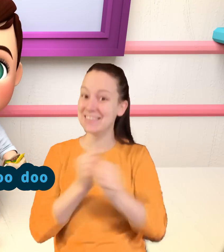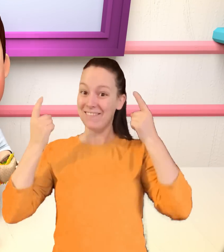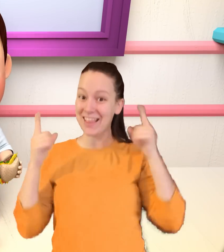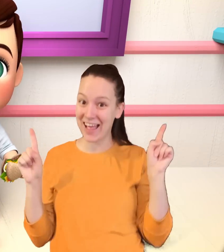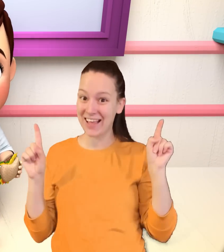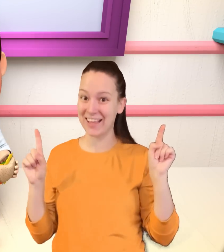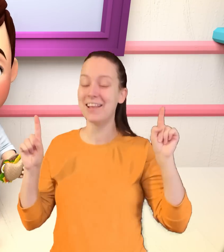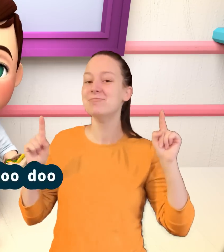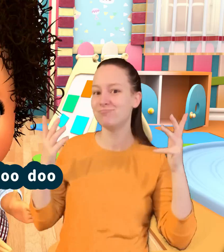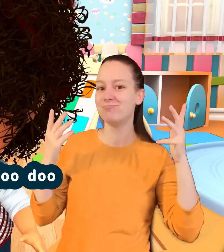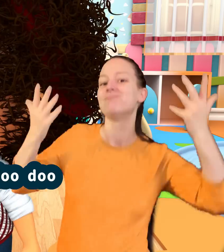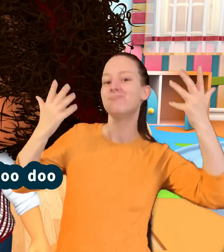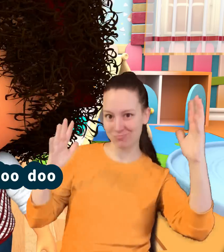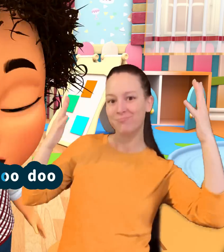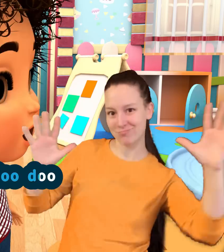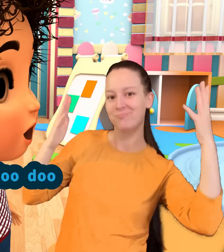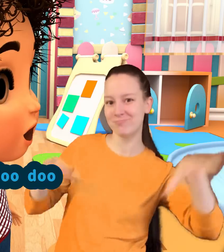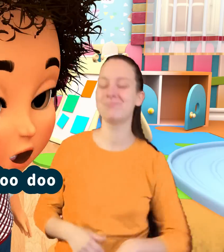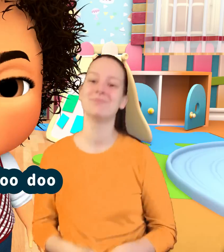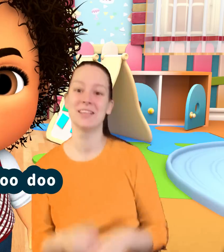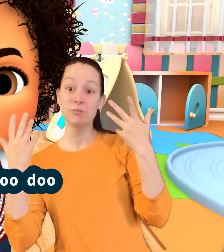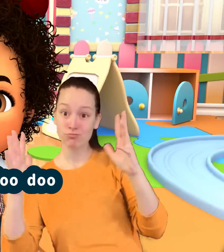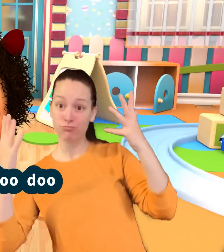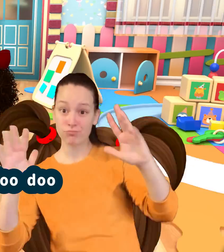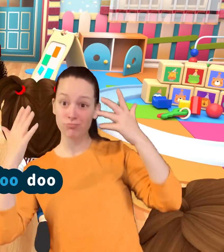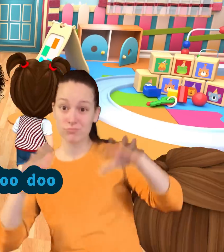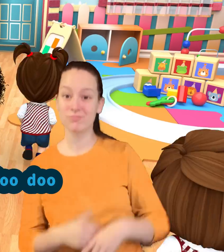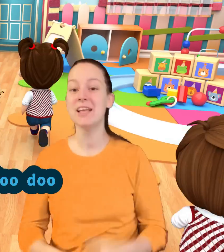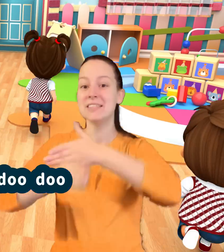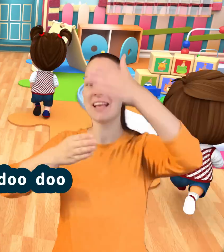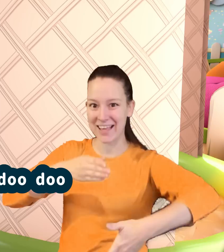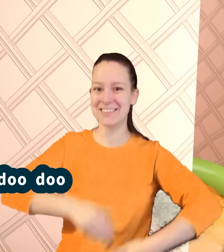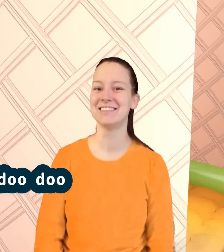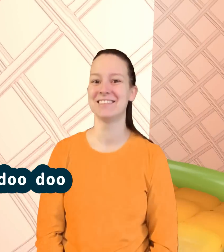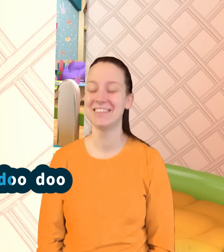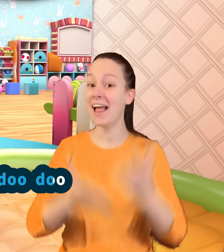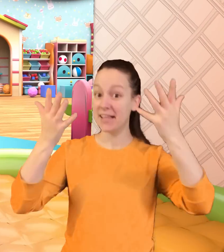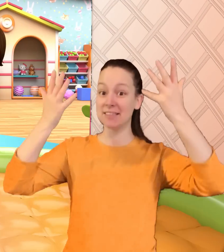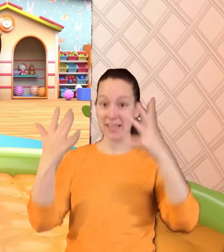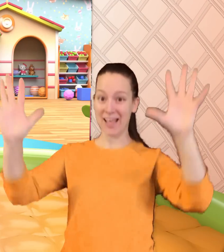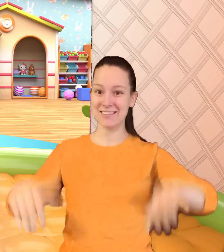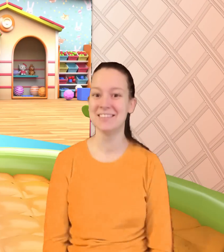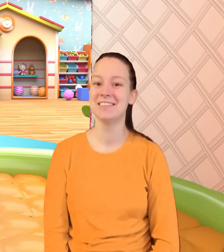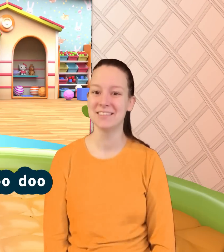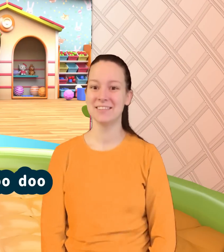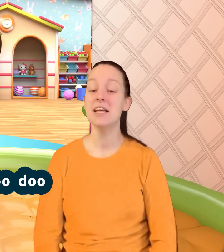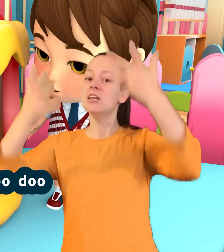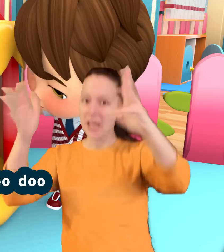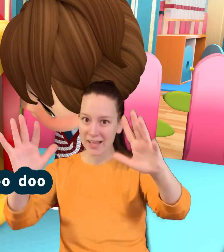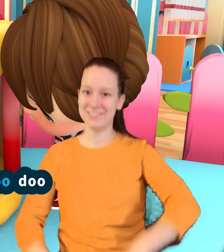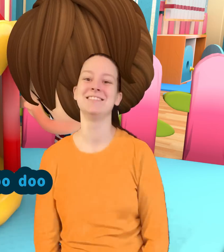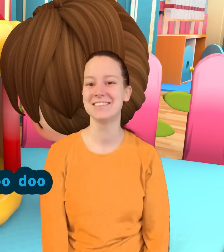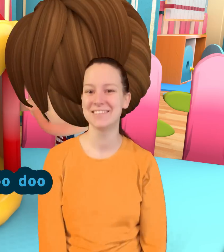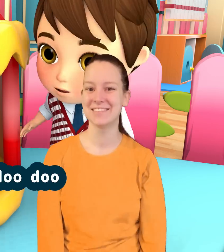out out it's the end it's the end it's the end it's the end